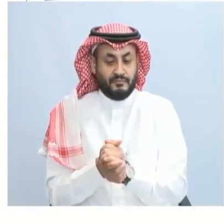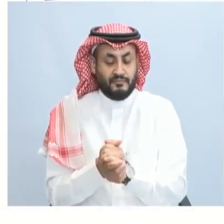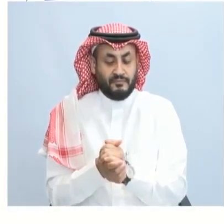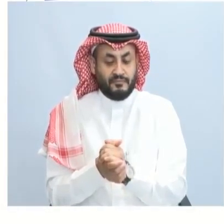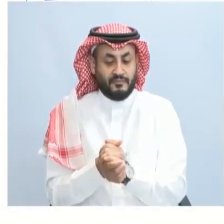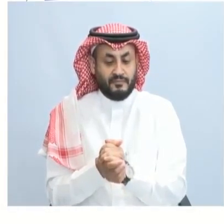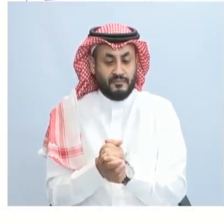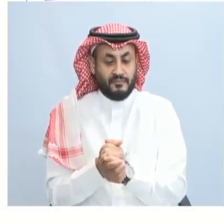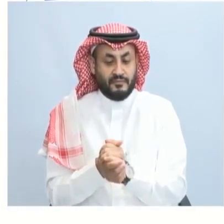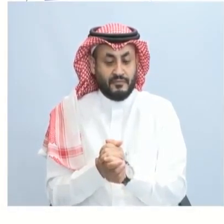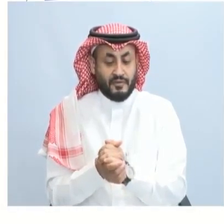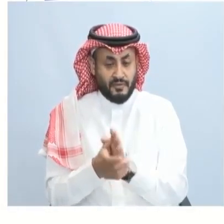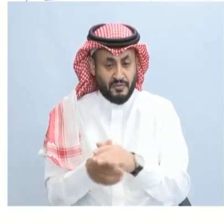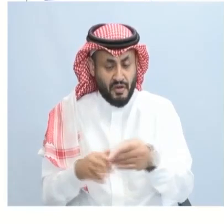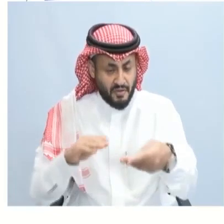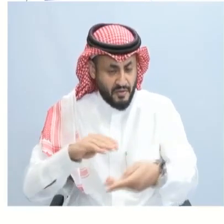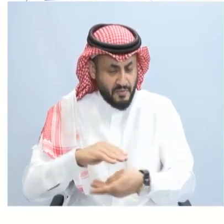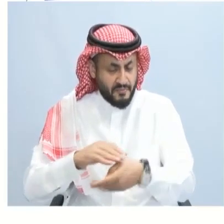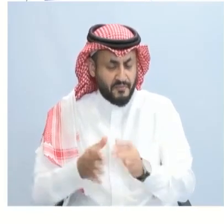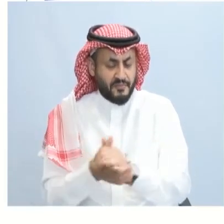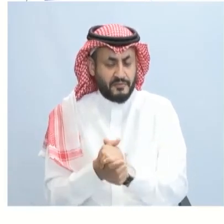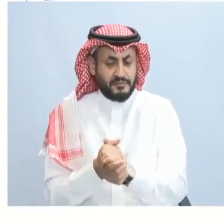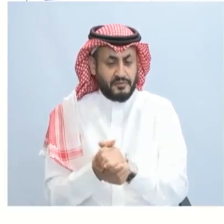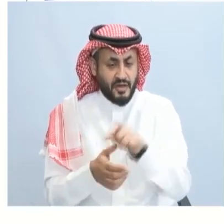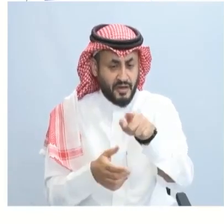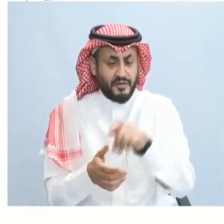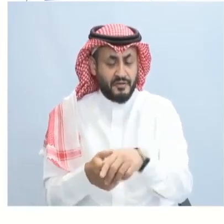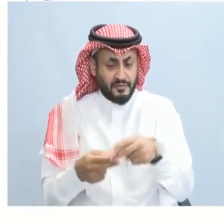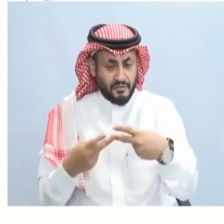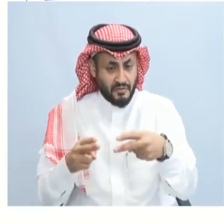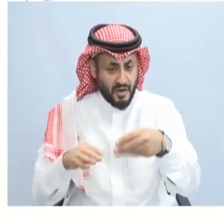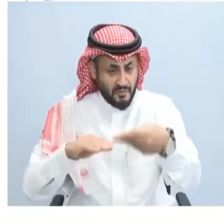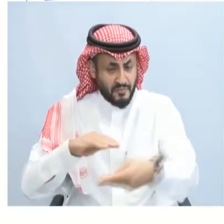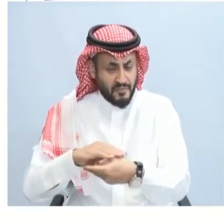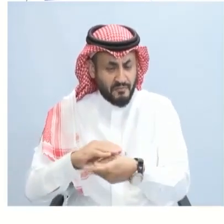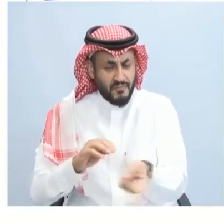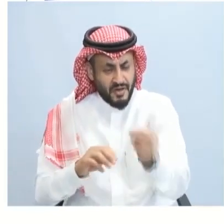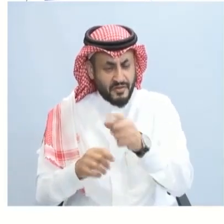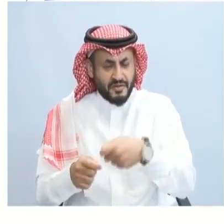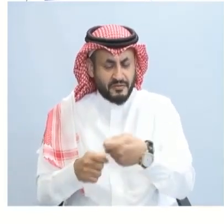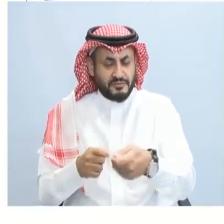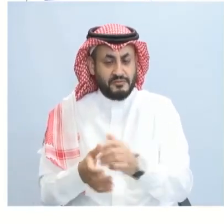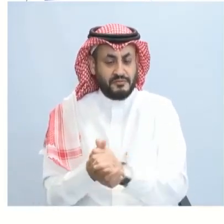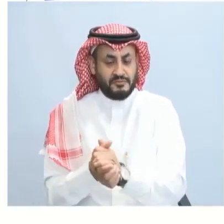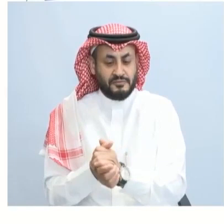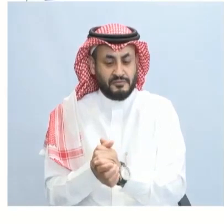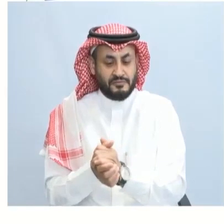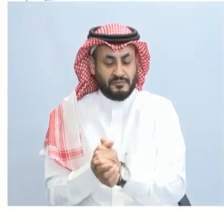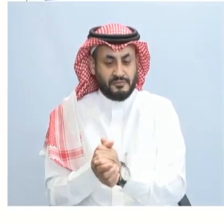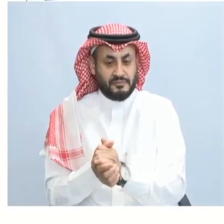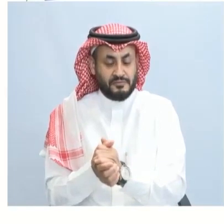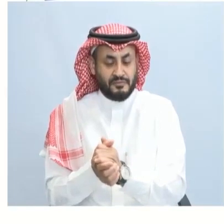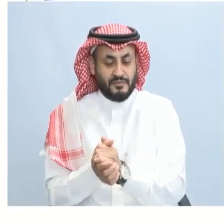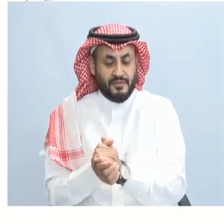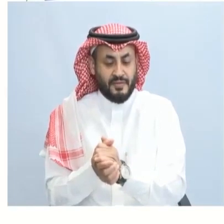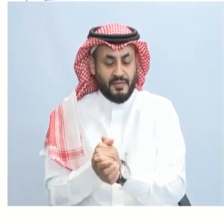would put the money aside, or this is a question for you. Would you put the money aside for a rainy day? So do